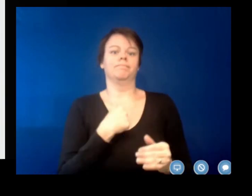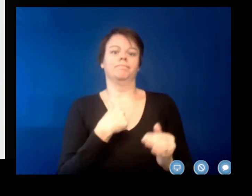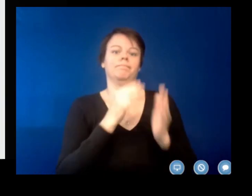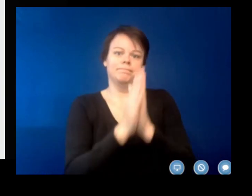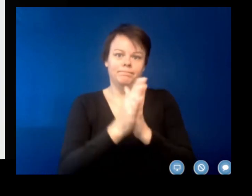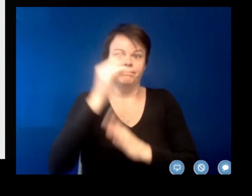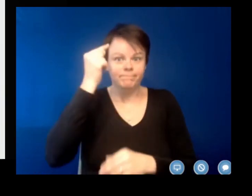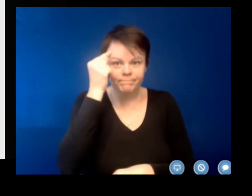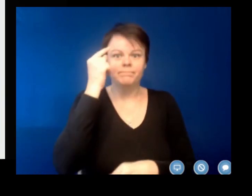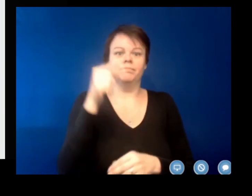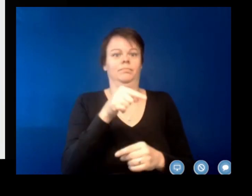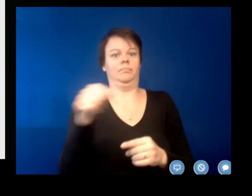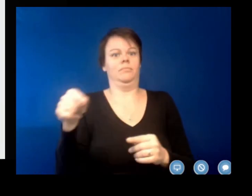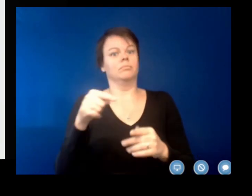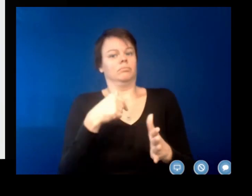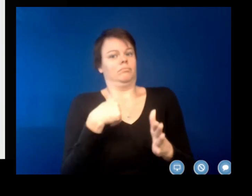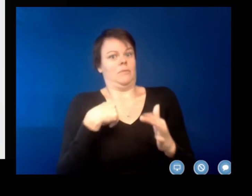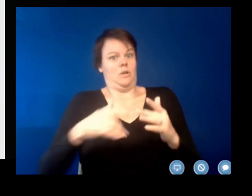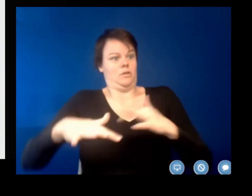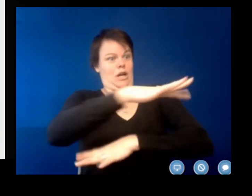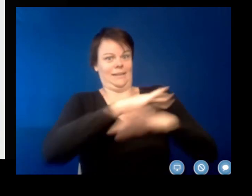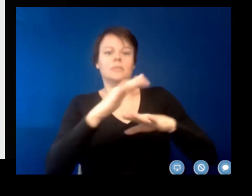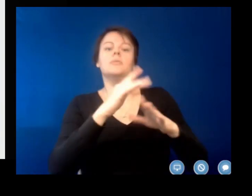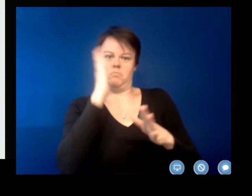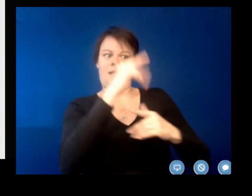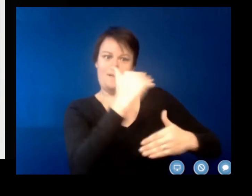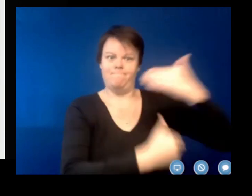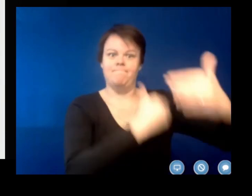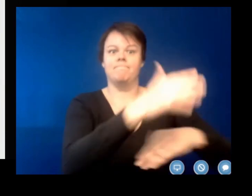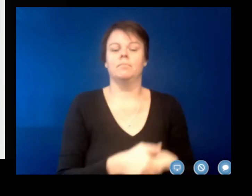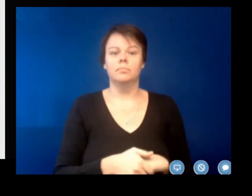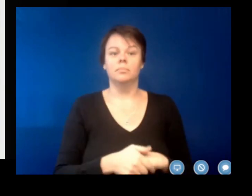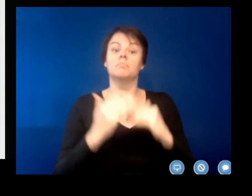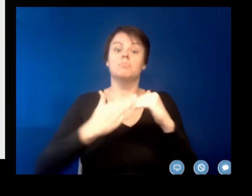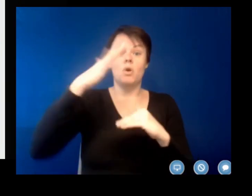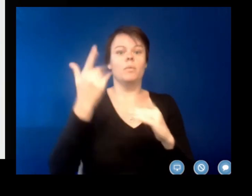in the world society is very unequal.